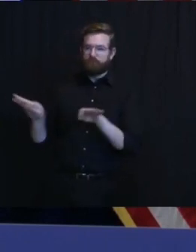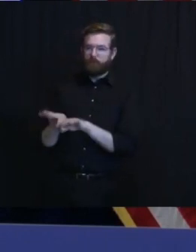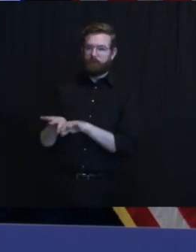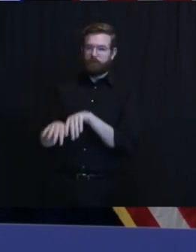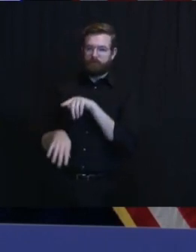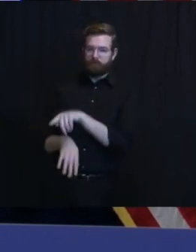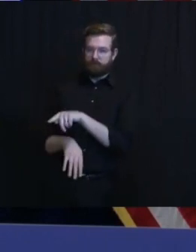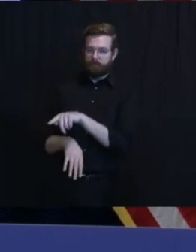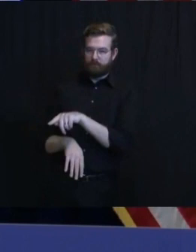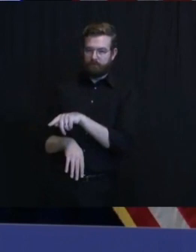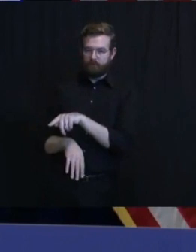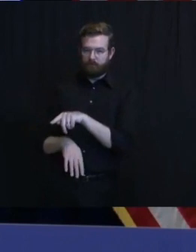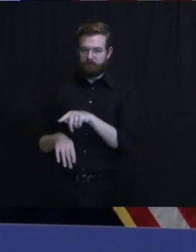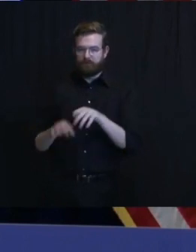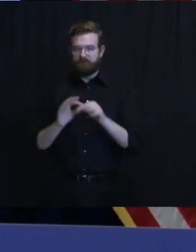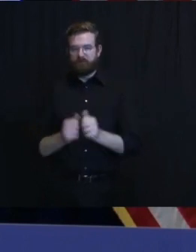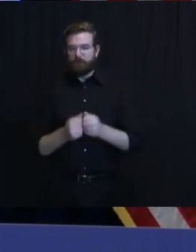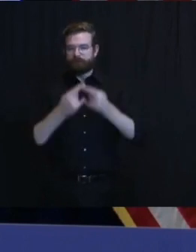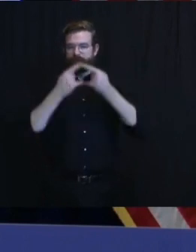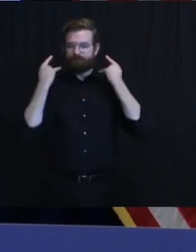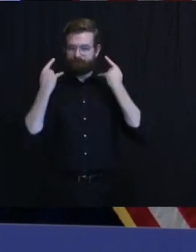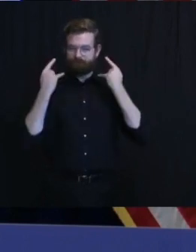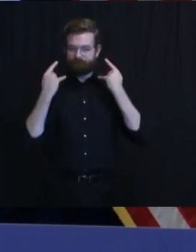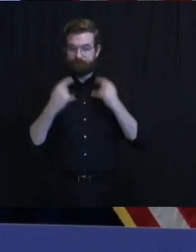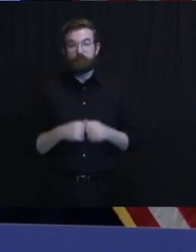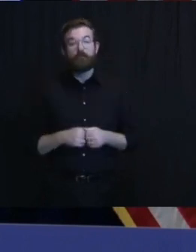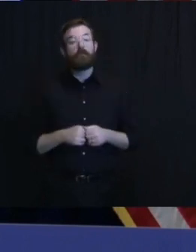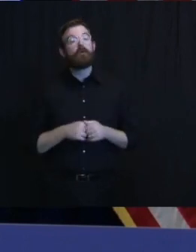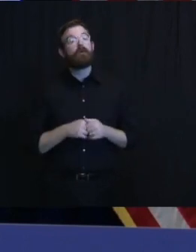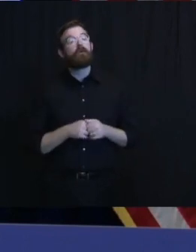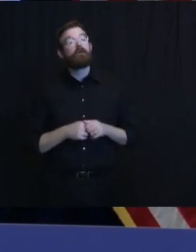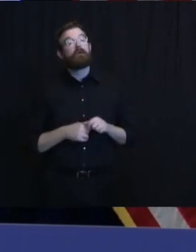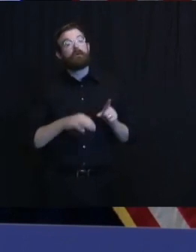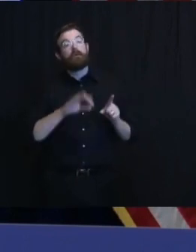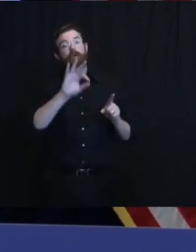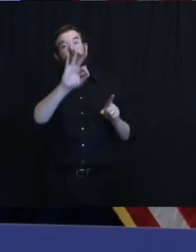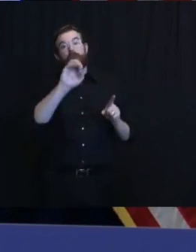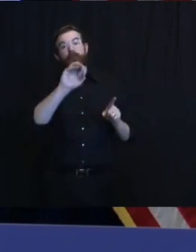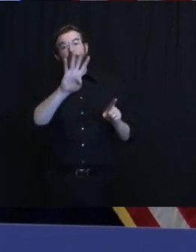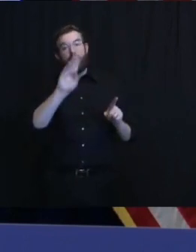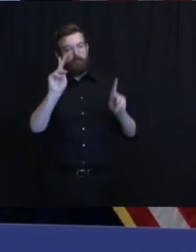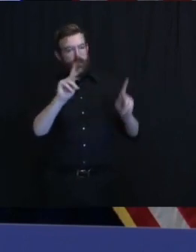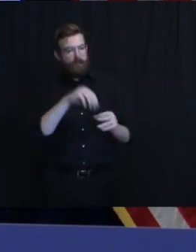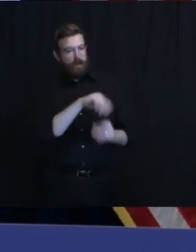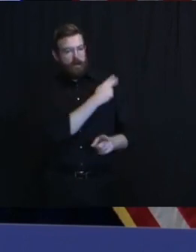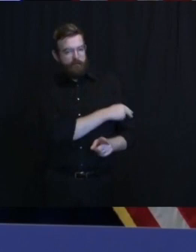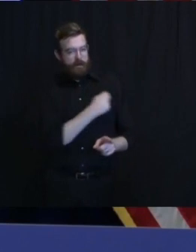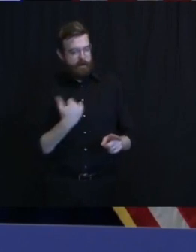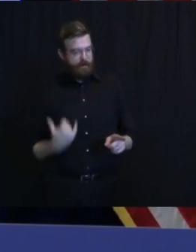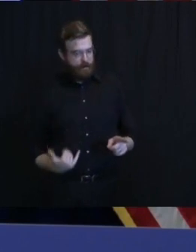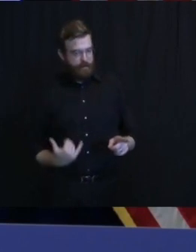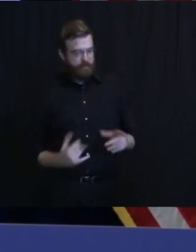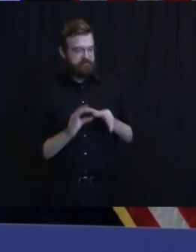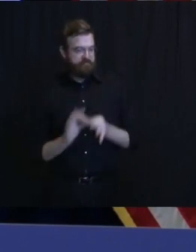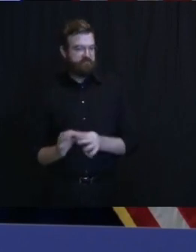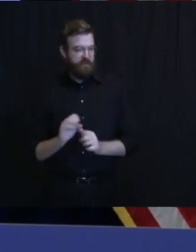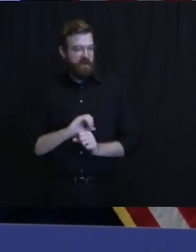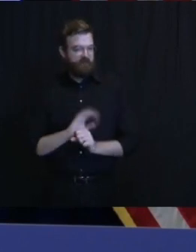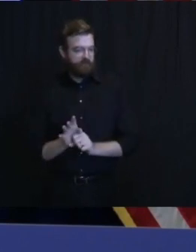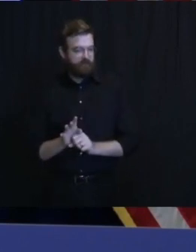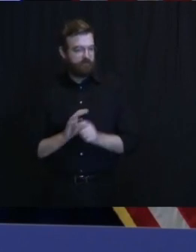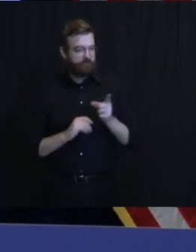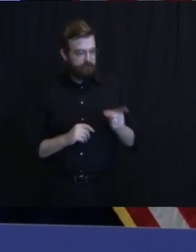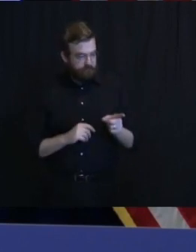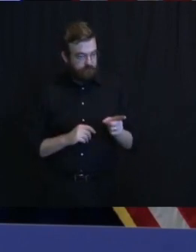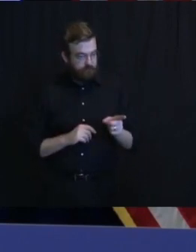under investigation, of which 162 are in critical care, with 58% of those patients on